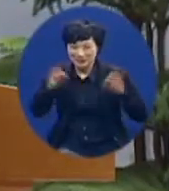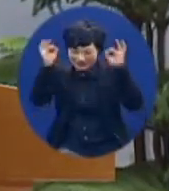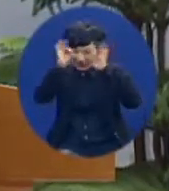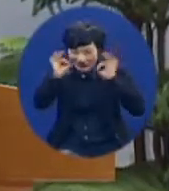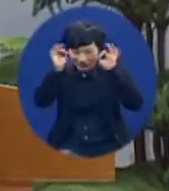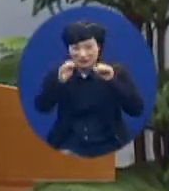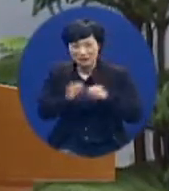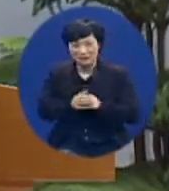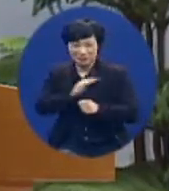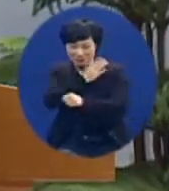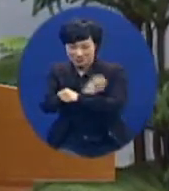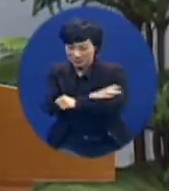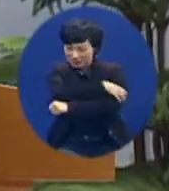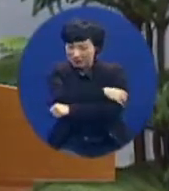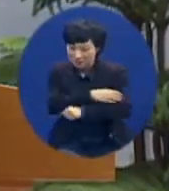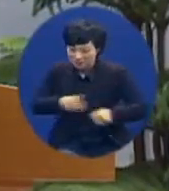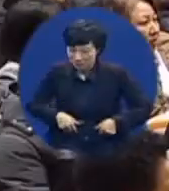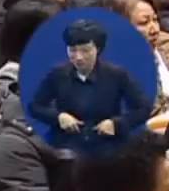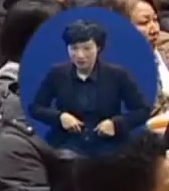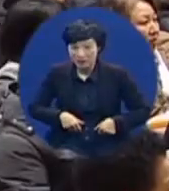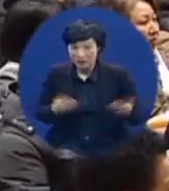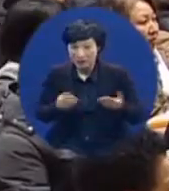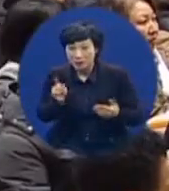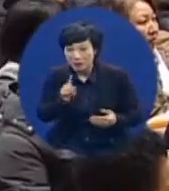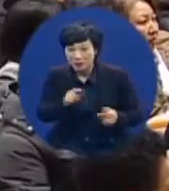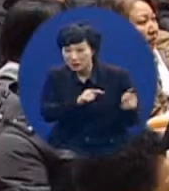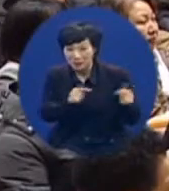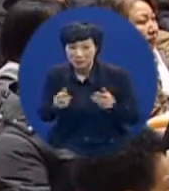of sinful nature.